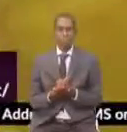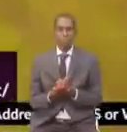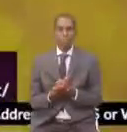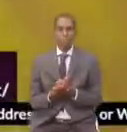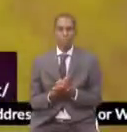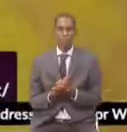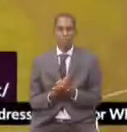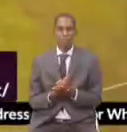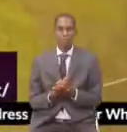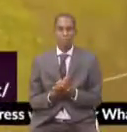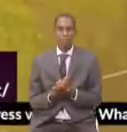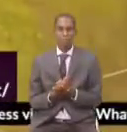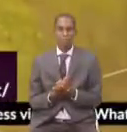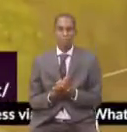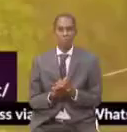Write their names.